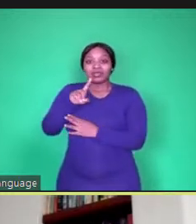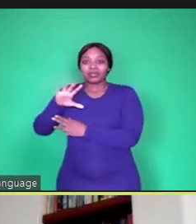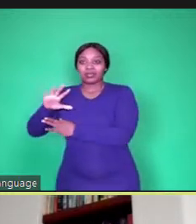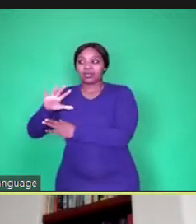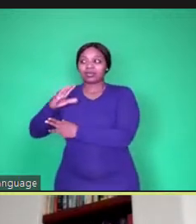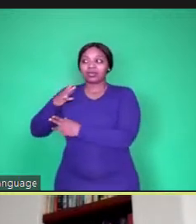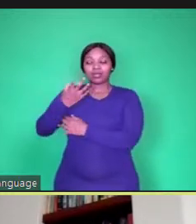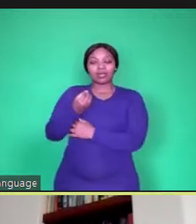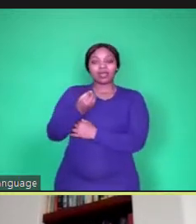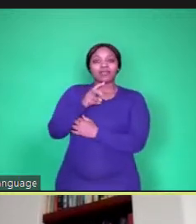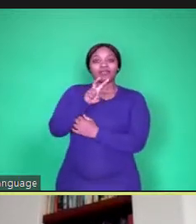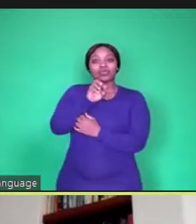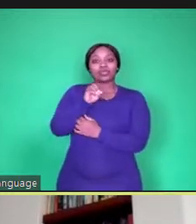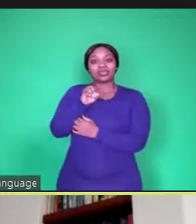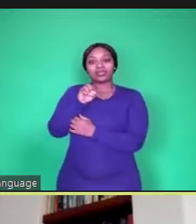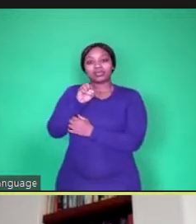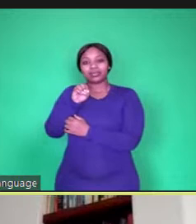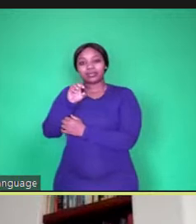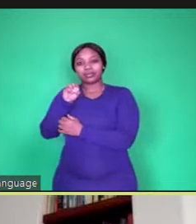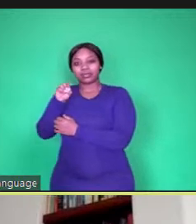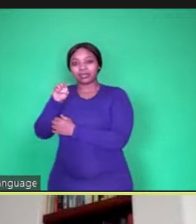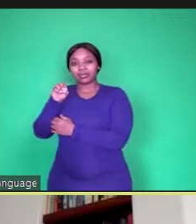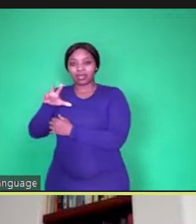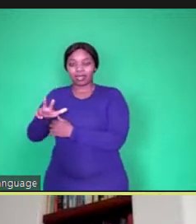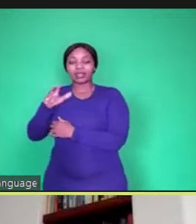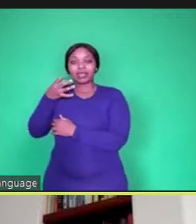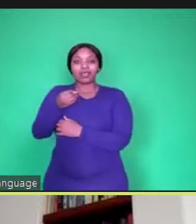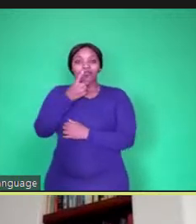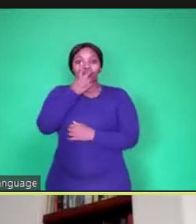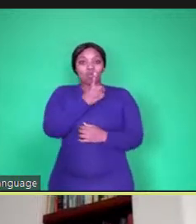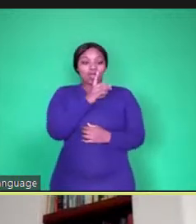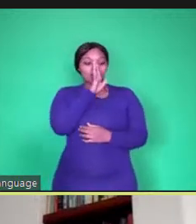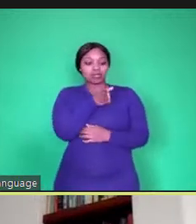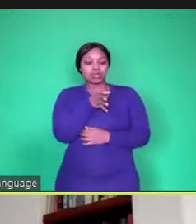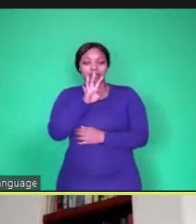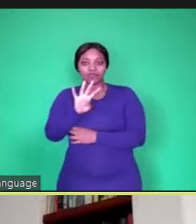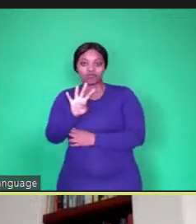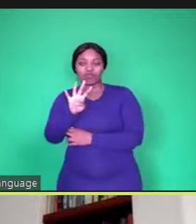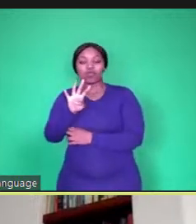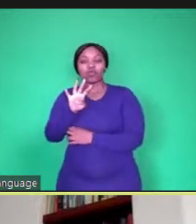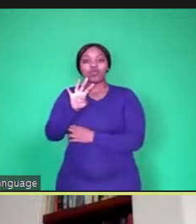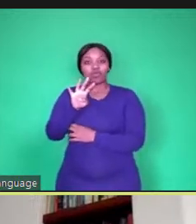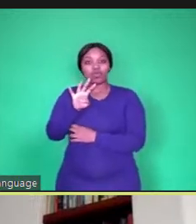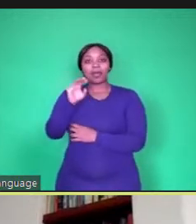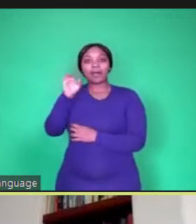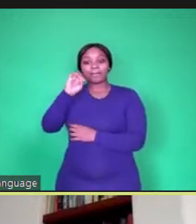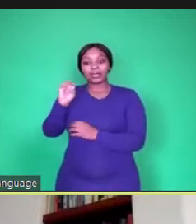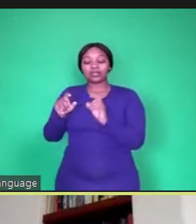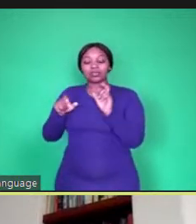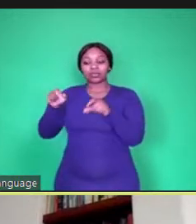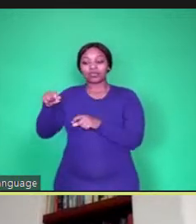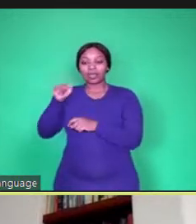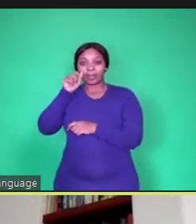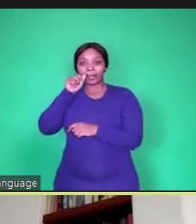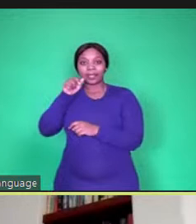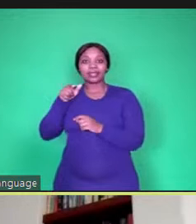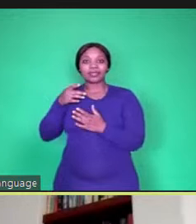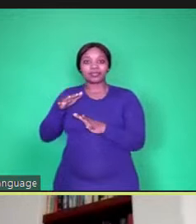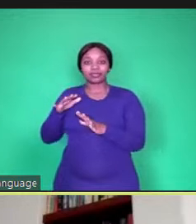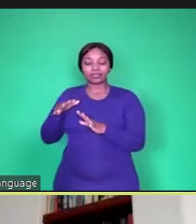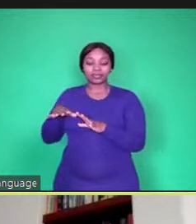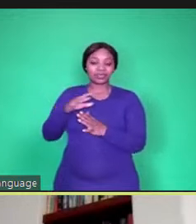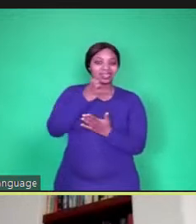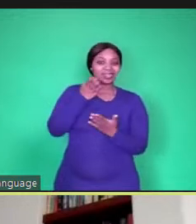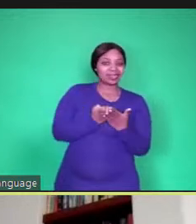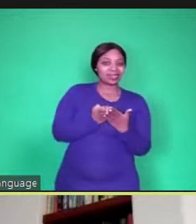2008, almost 1 in 4 African households in tribal areas included at least one labor migrant. Presumably with the economic crisis